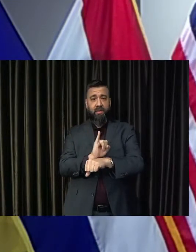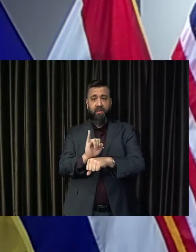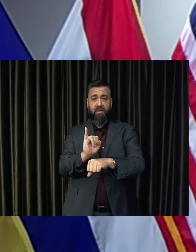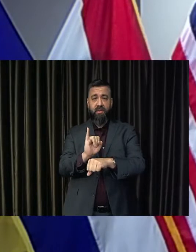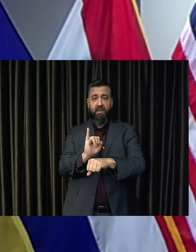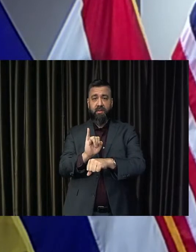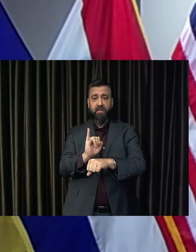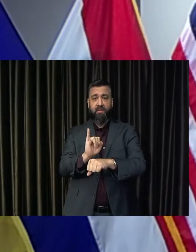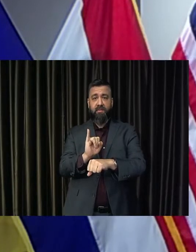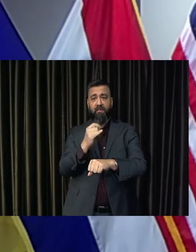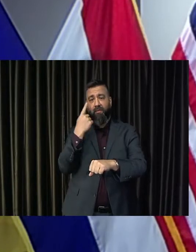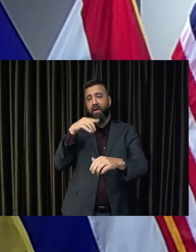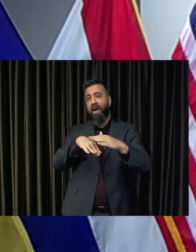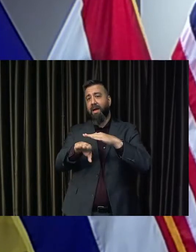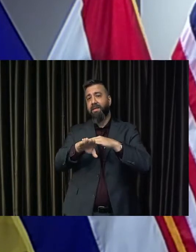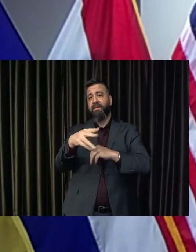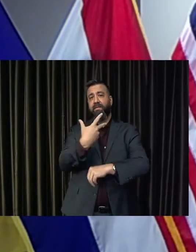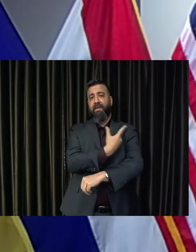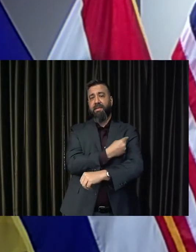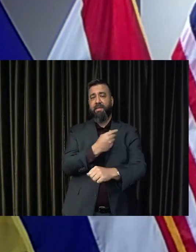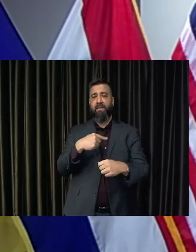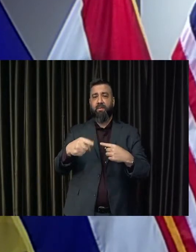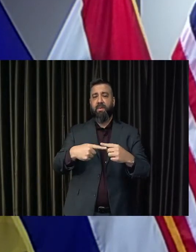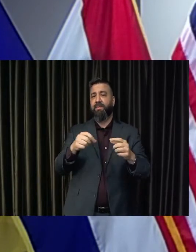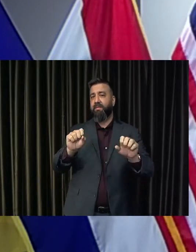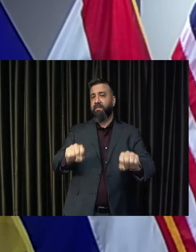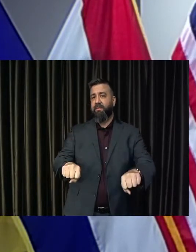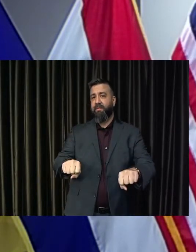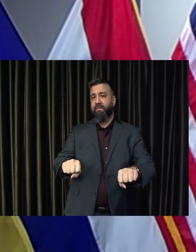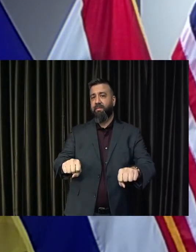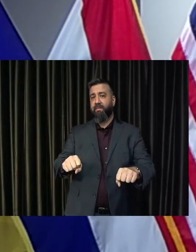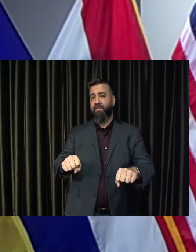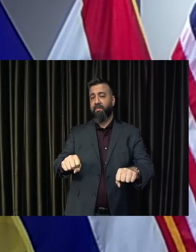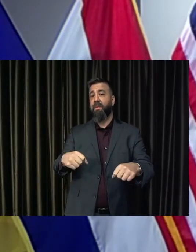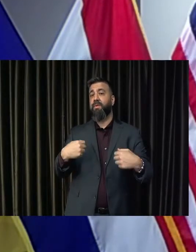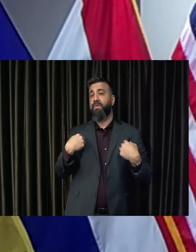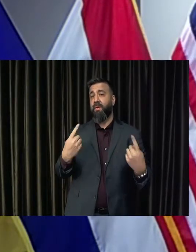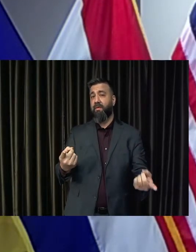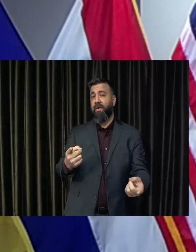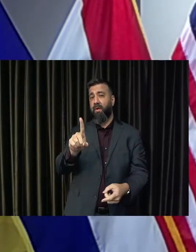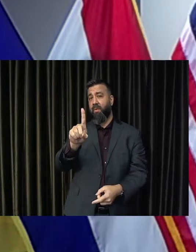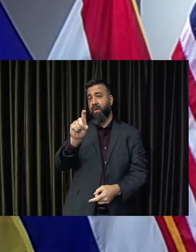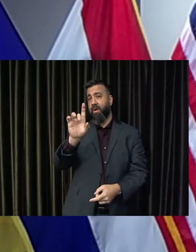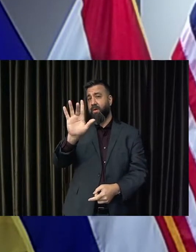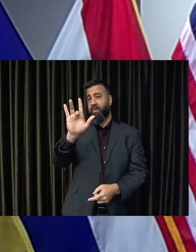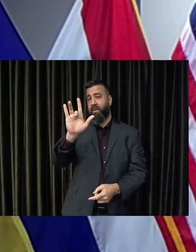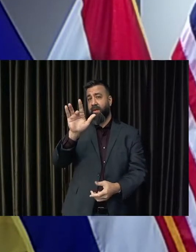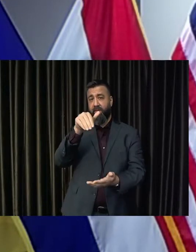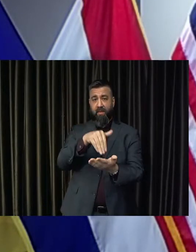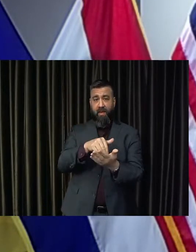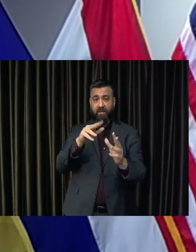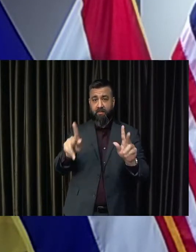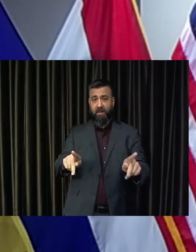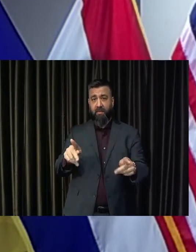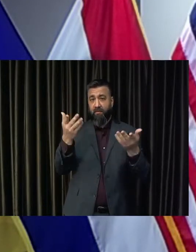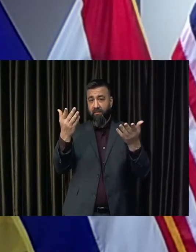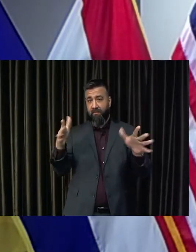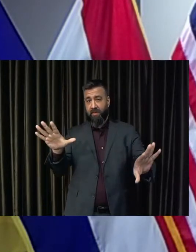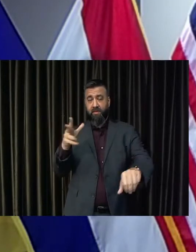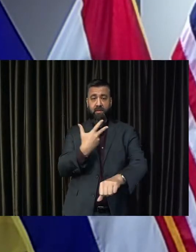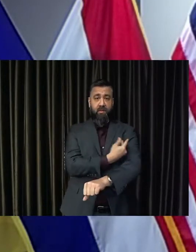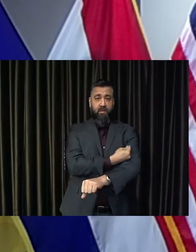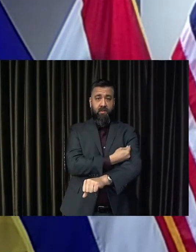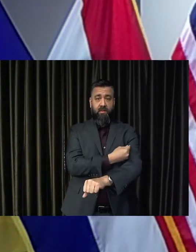opportunities where possible. While 125,000 residents have received at least one dose, St. Louis County and the